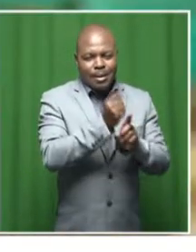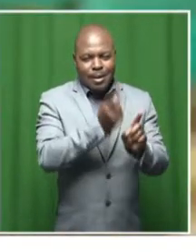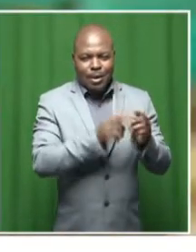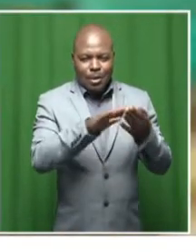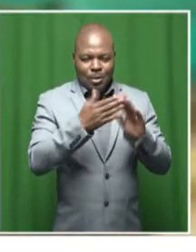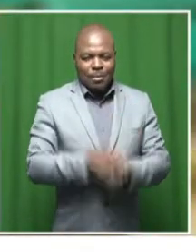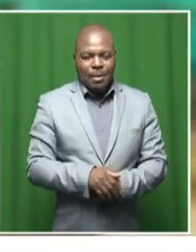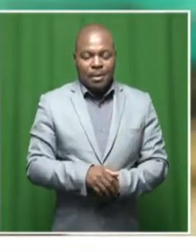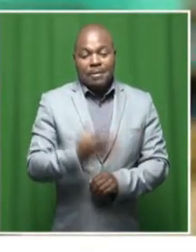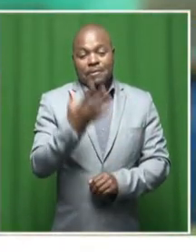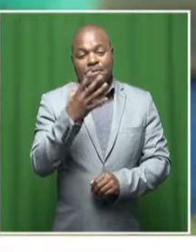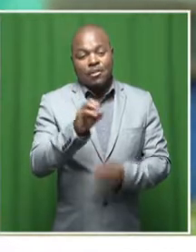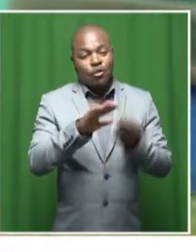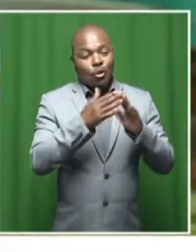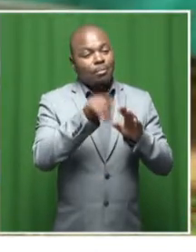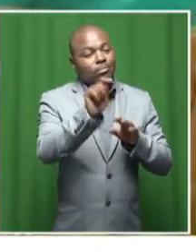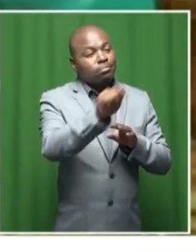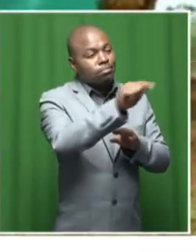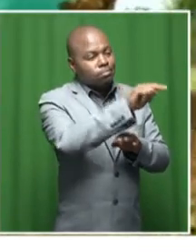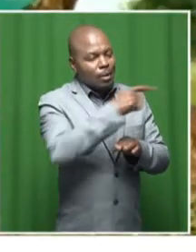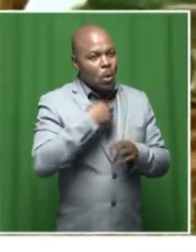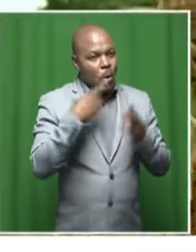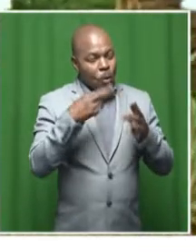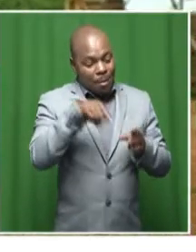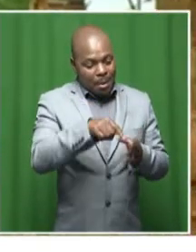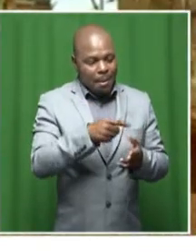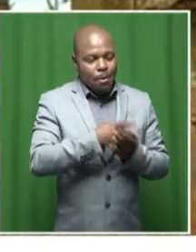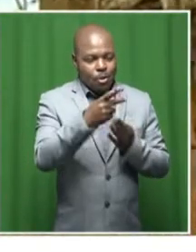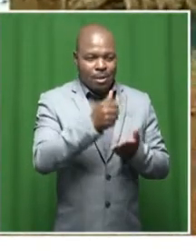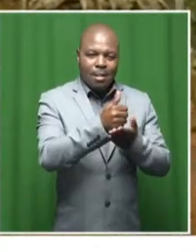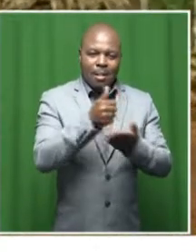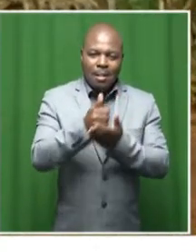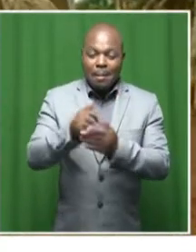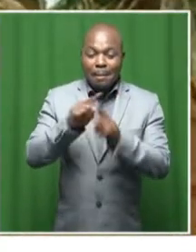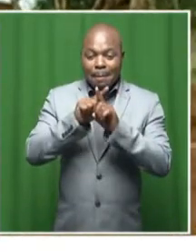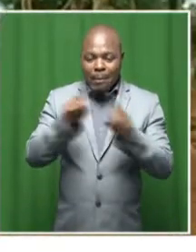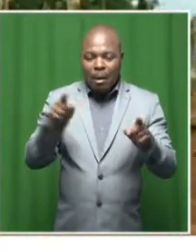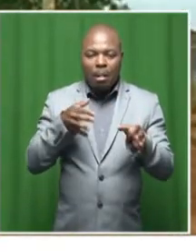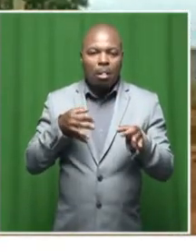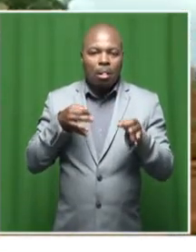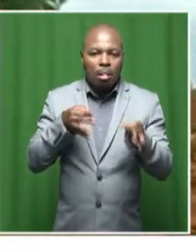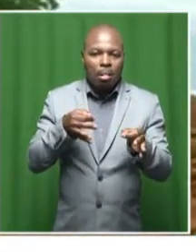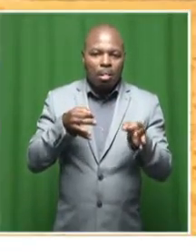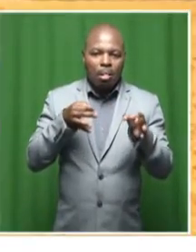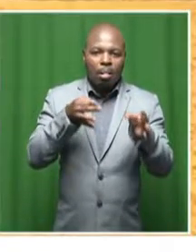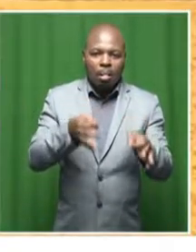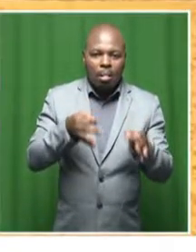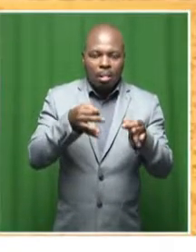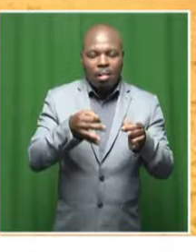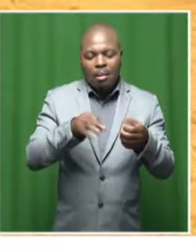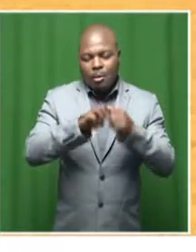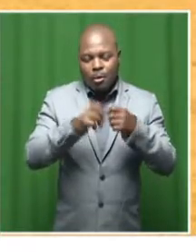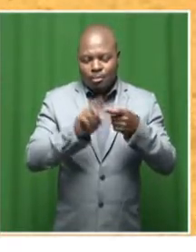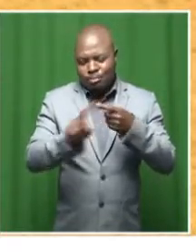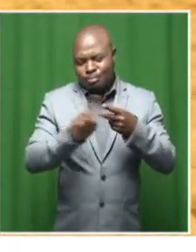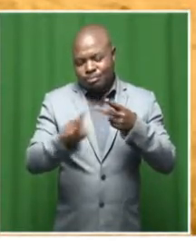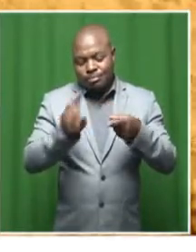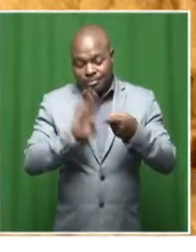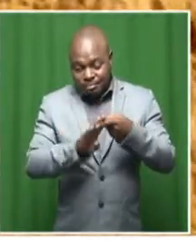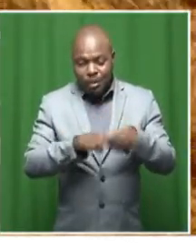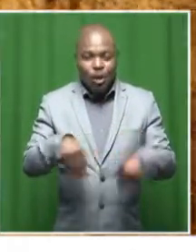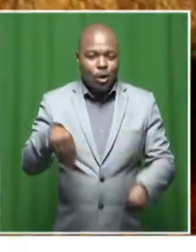Over 50 villages are expected to benefit from the project, but delays caused by various factors such as alleged